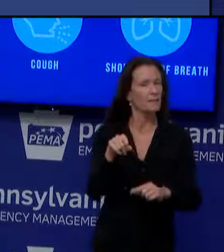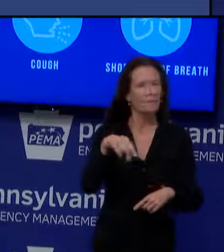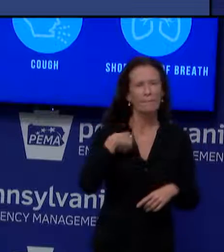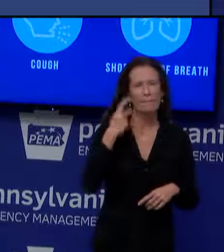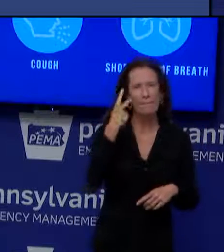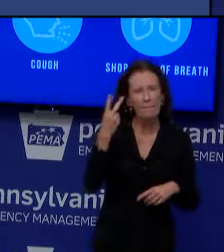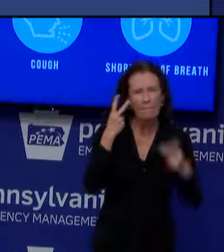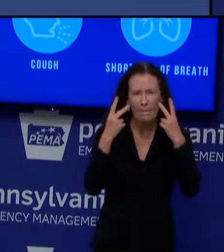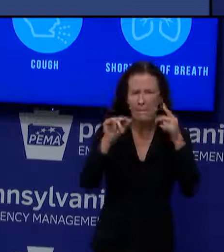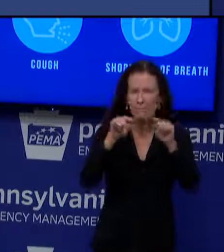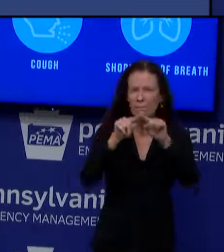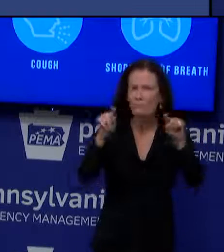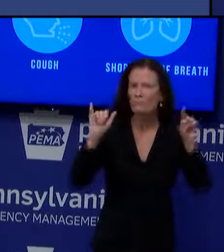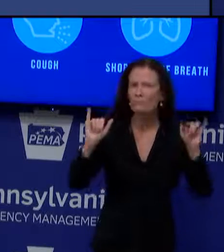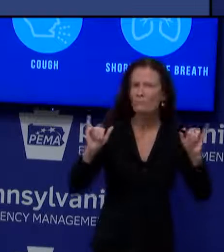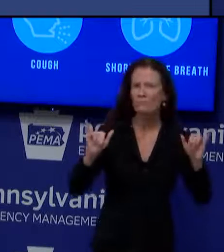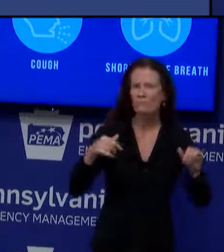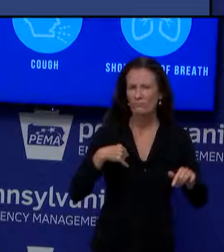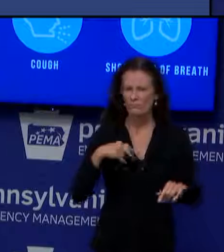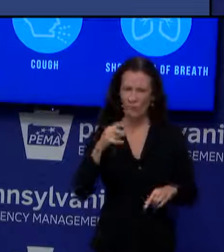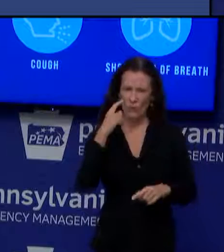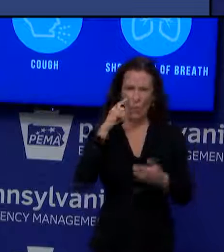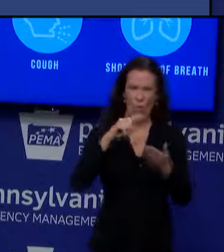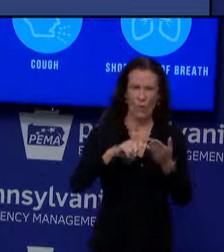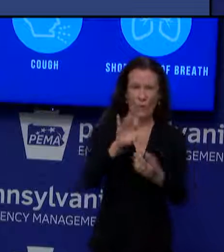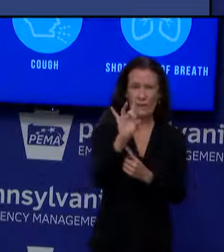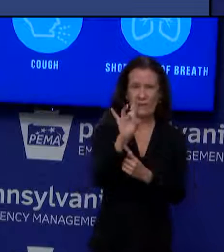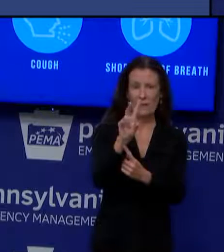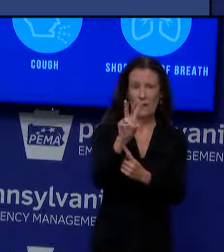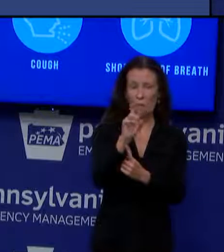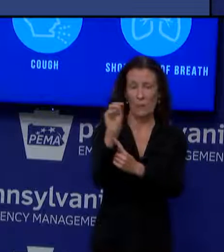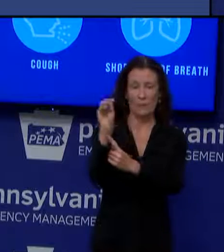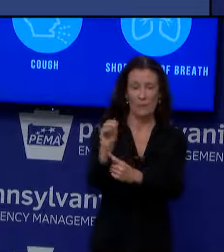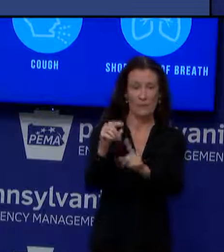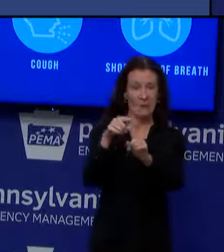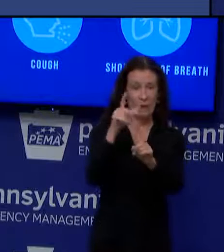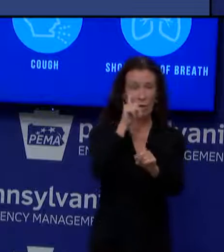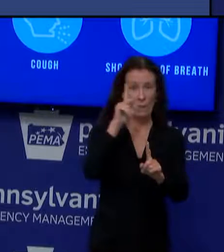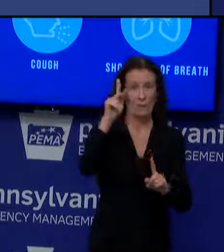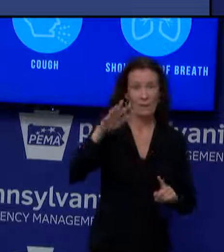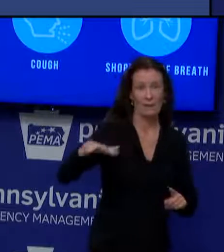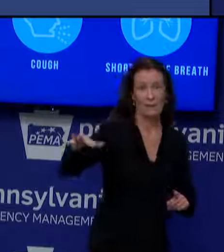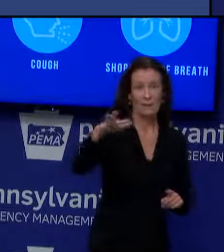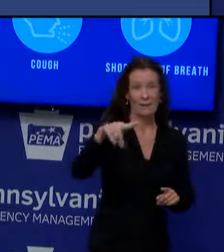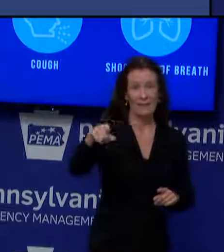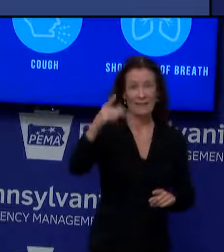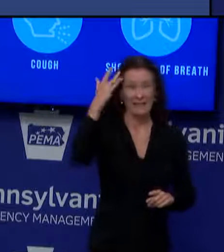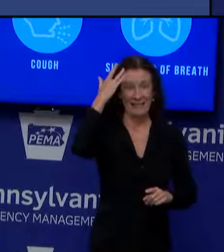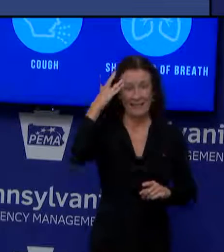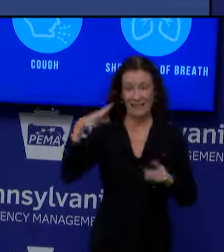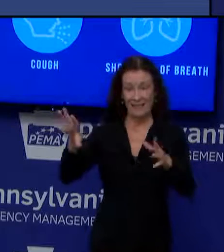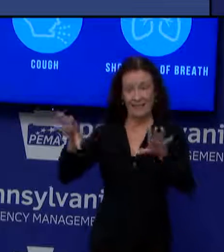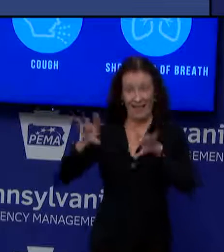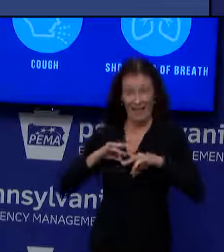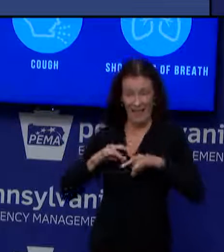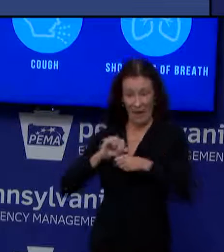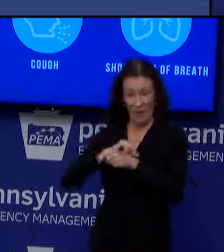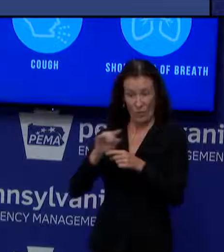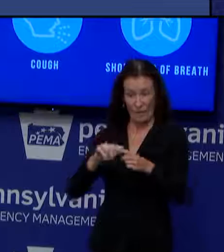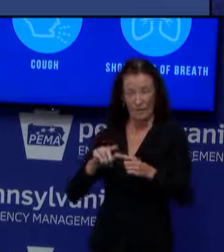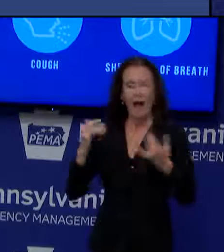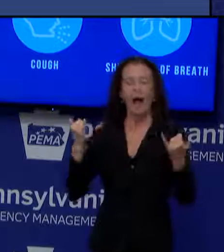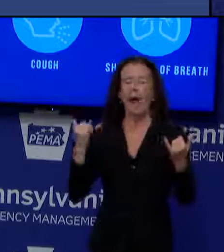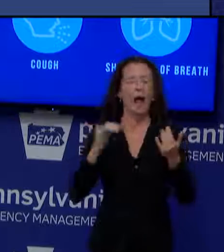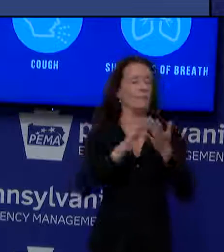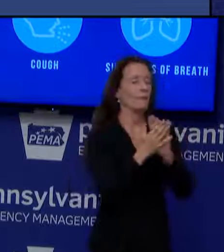reporting 82% of people who were infected are considered recovered. But that